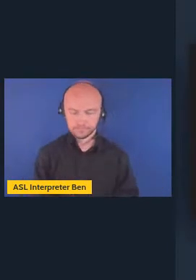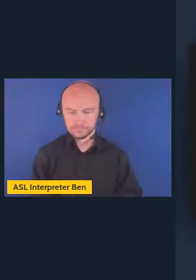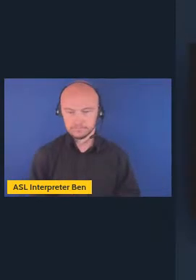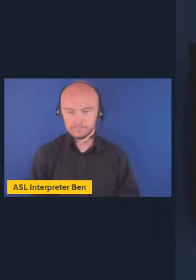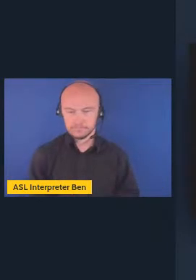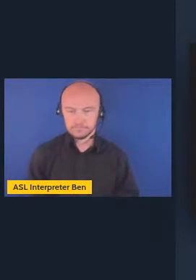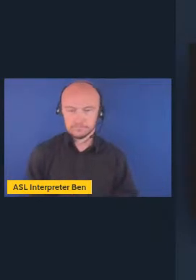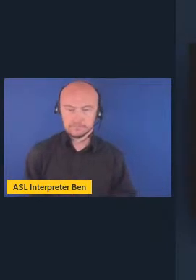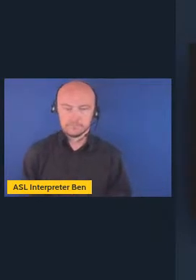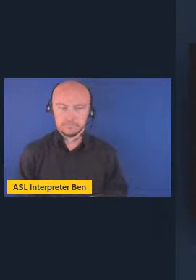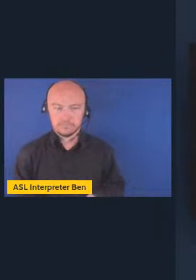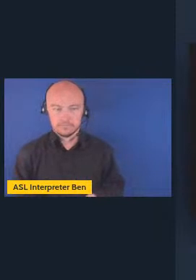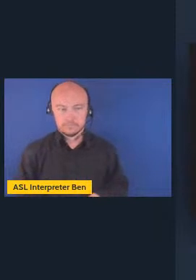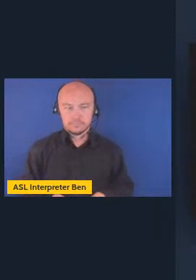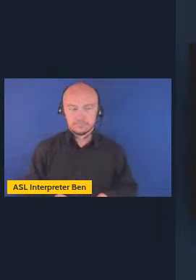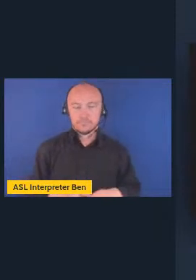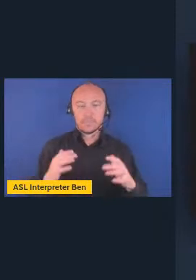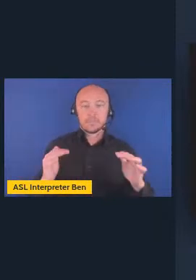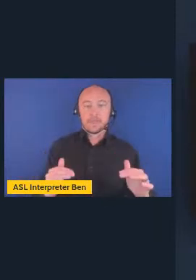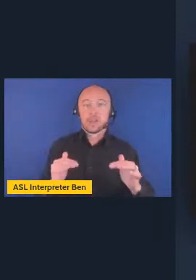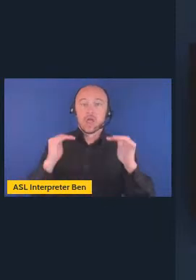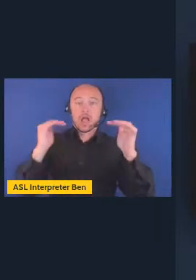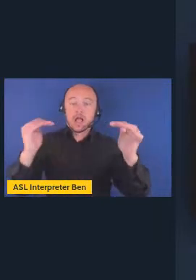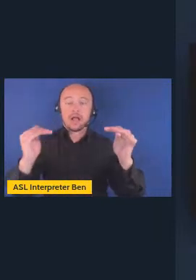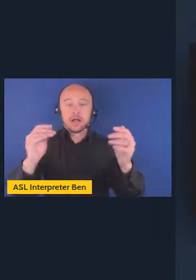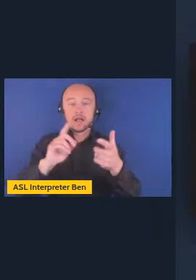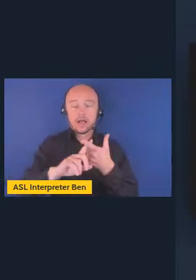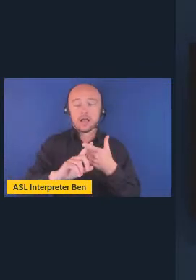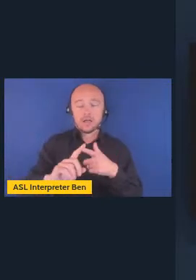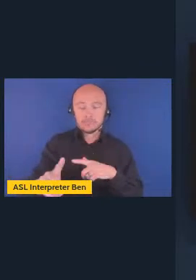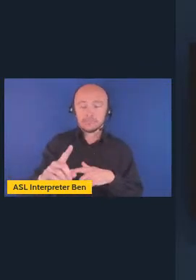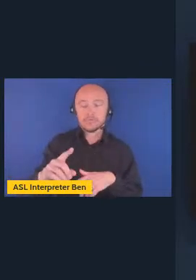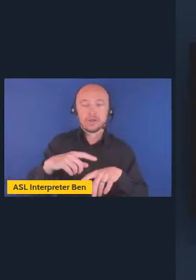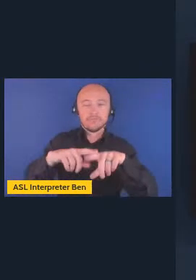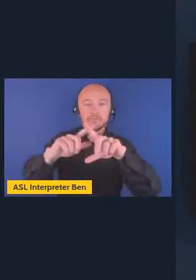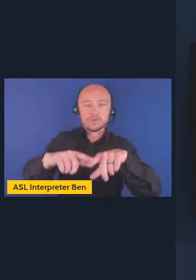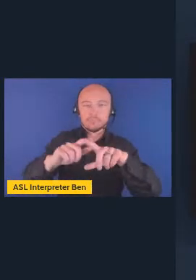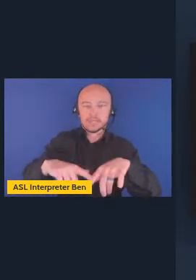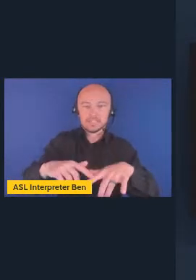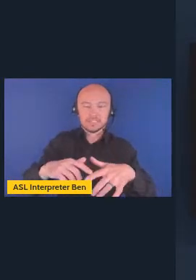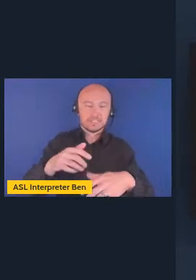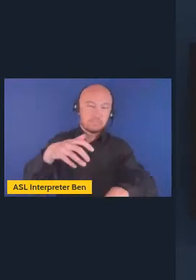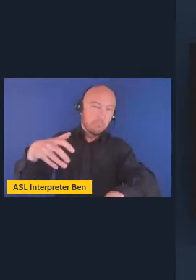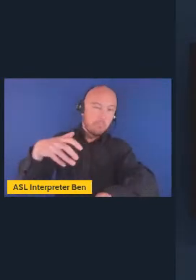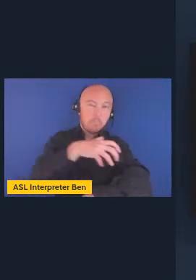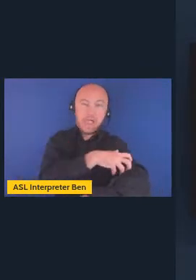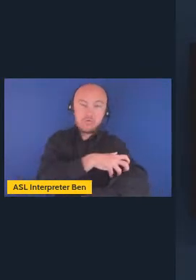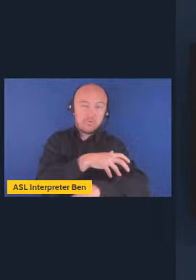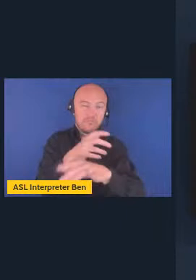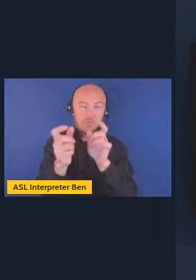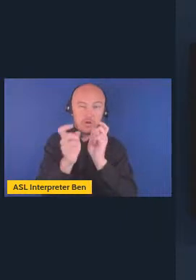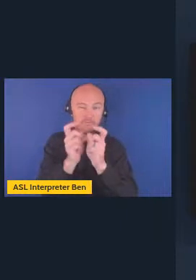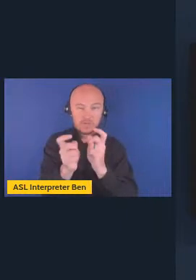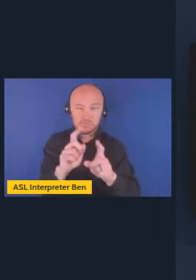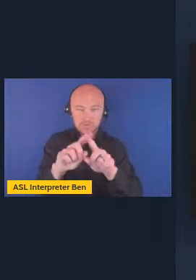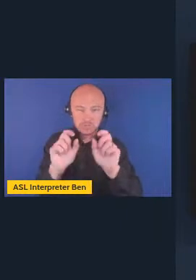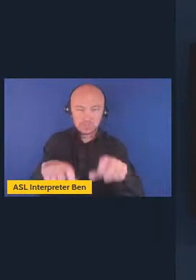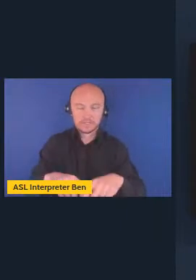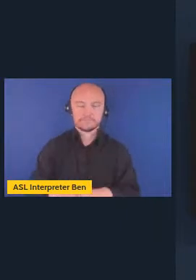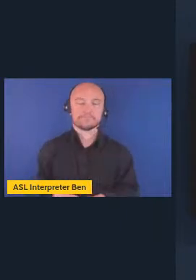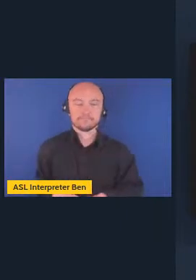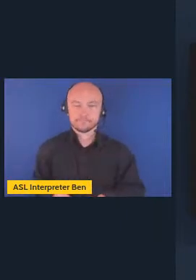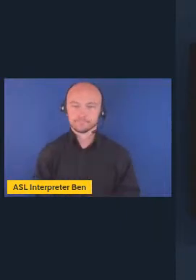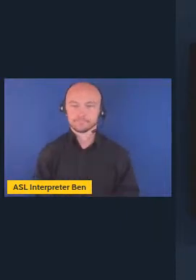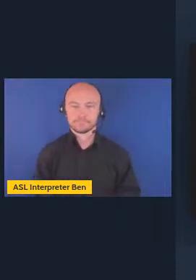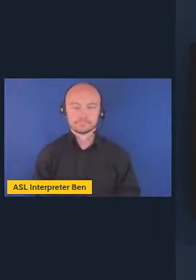The built-in upgrade dependencies feature got a big improvement itself, with new powerful configuration options. For example, it